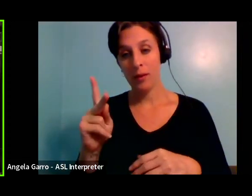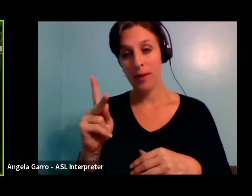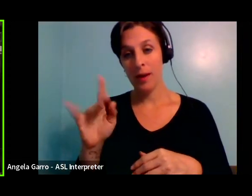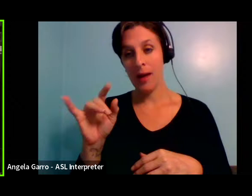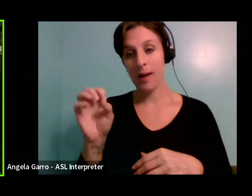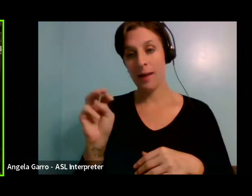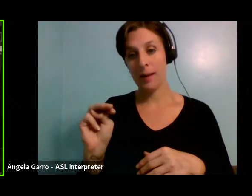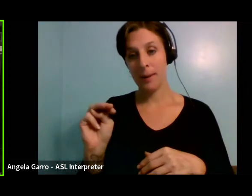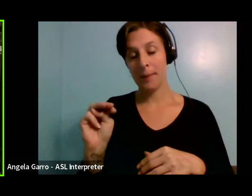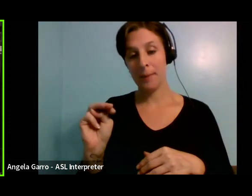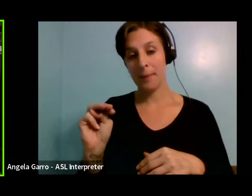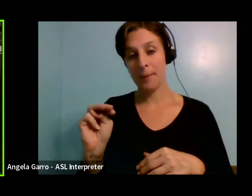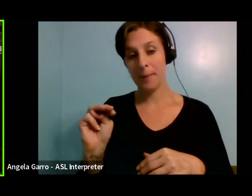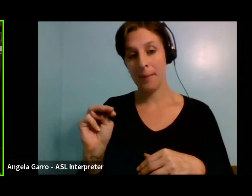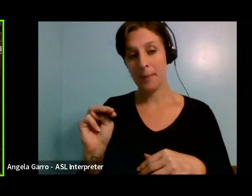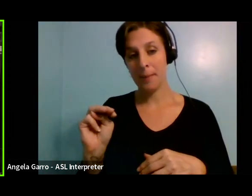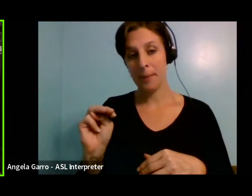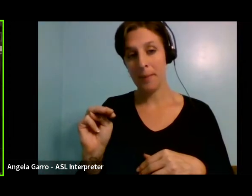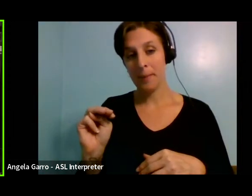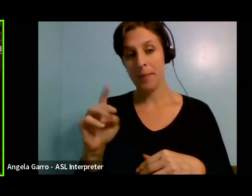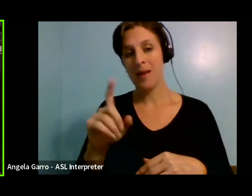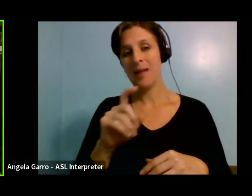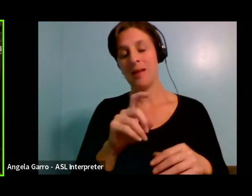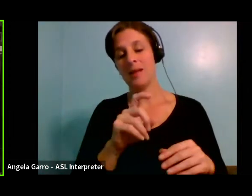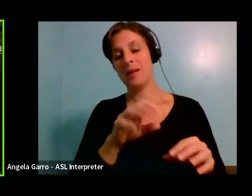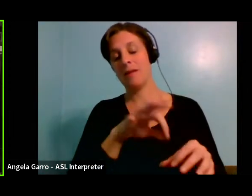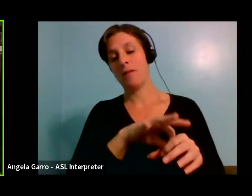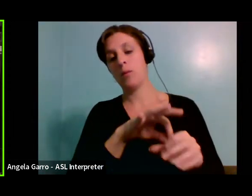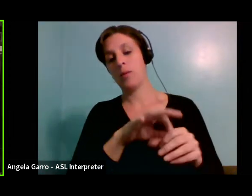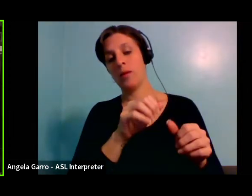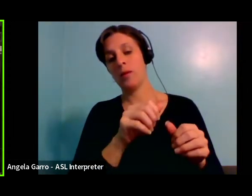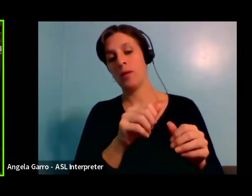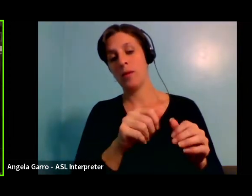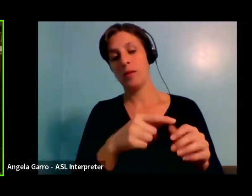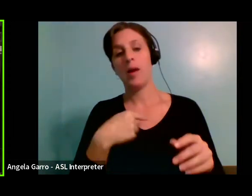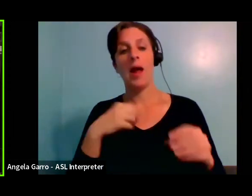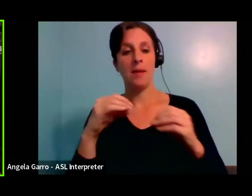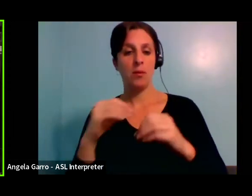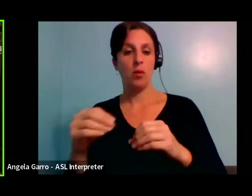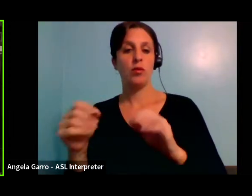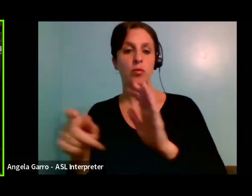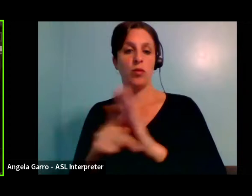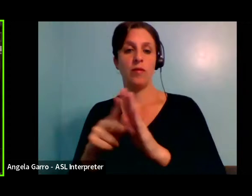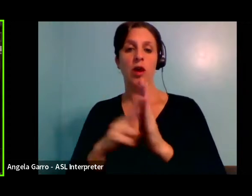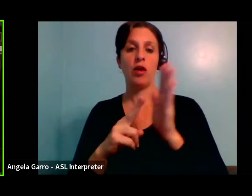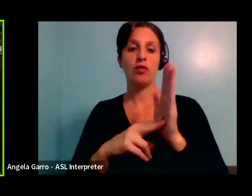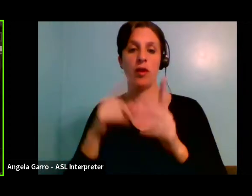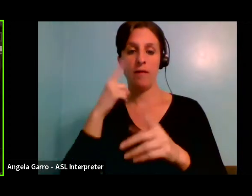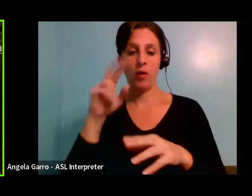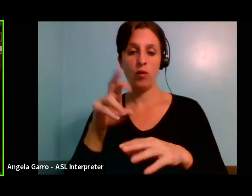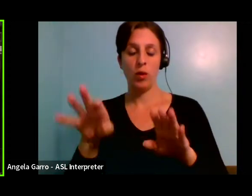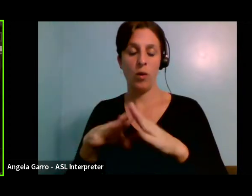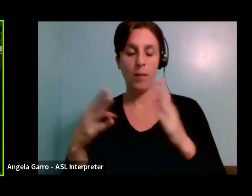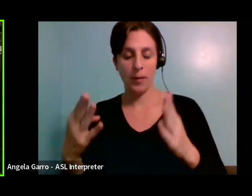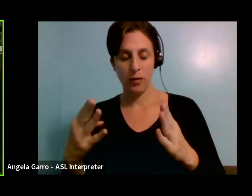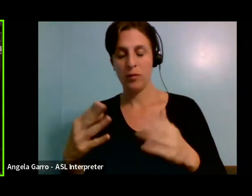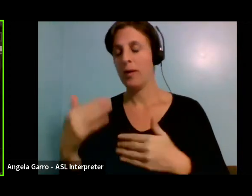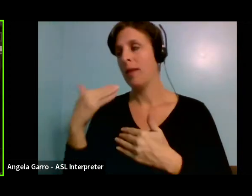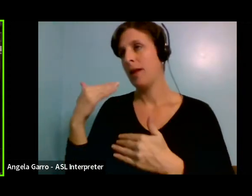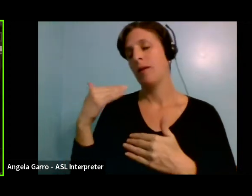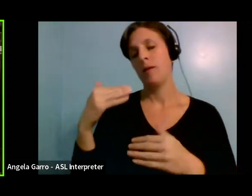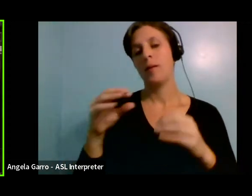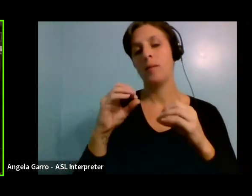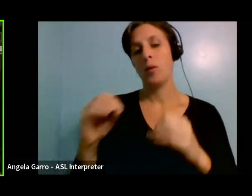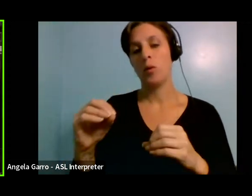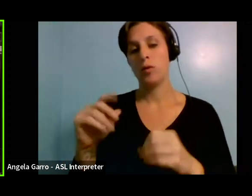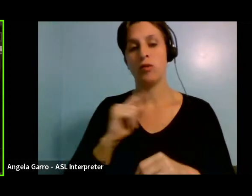Item. It Oh, needs wait, to this be is the approval. motion. So Yeah, I make a excuse motion me. to approve the contract for reopeners. Thank you. Motion